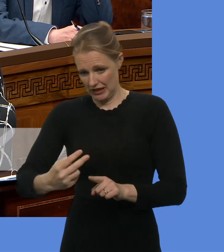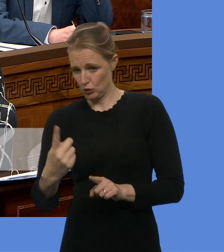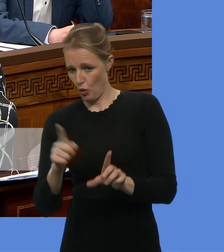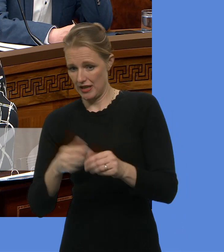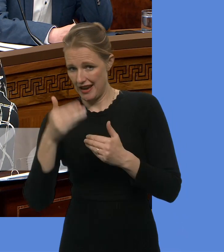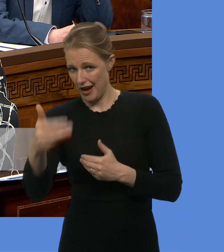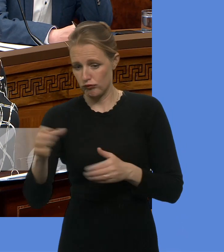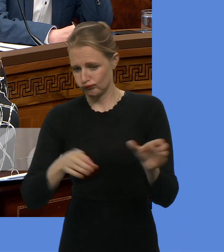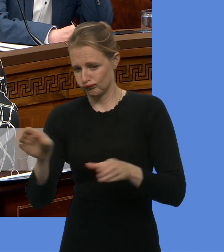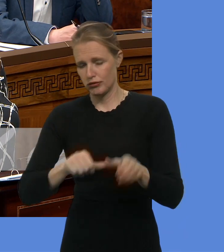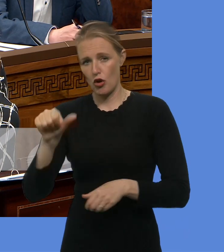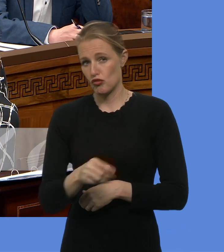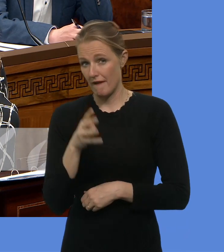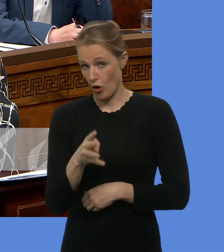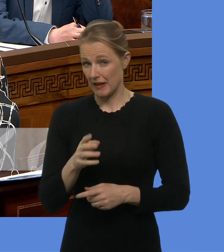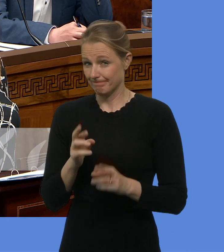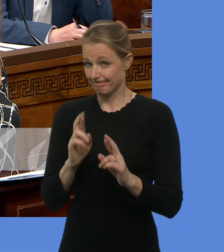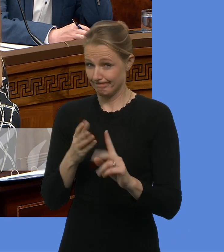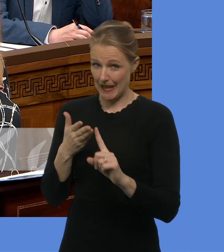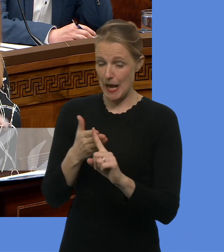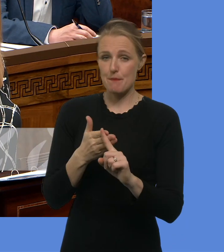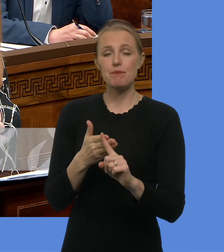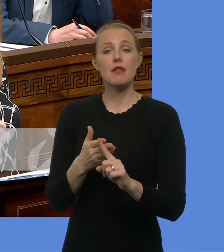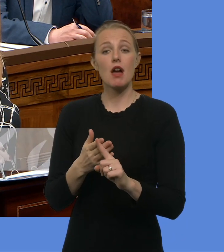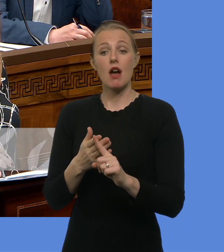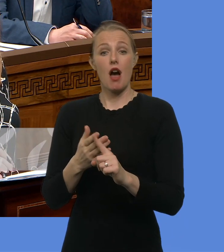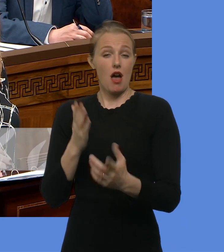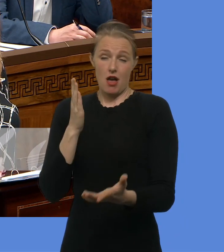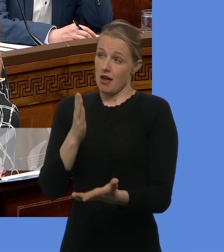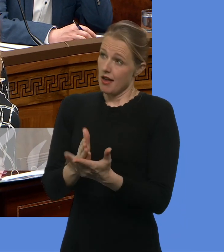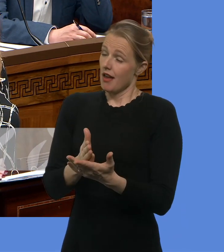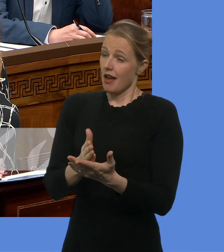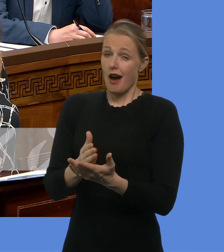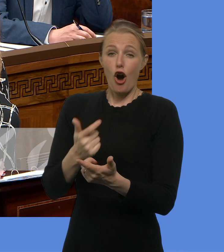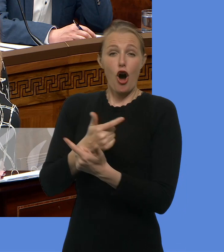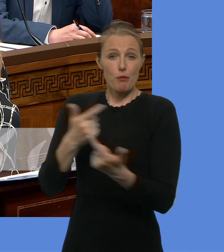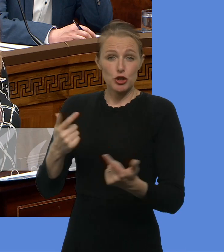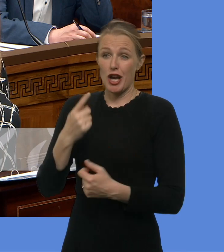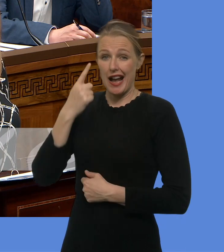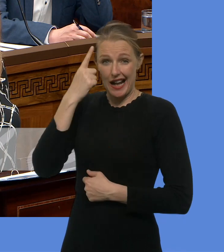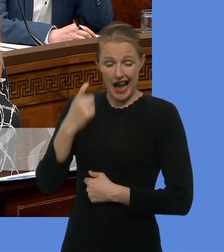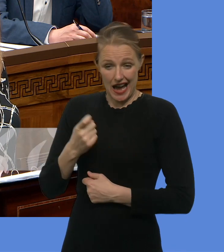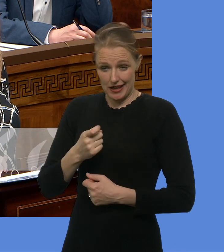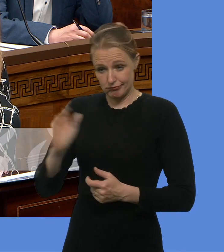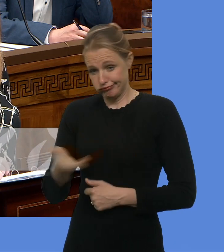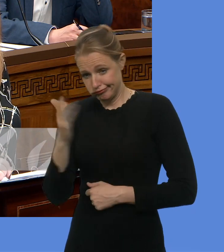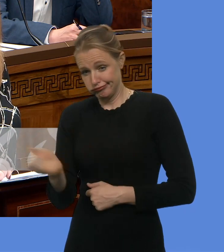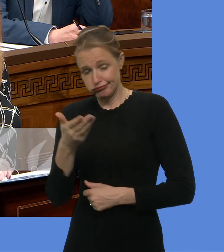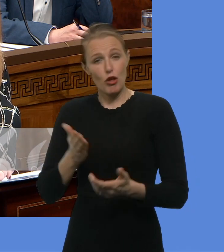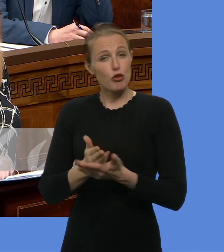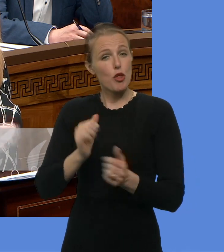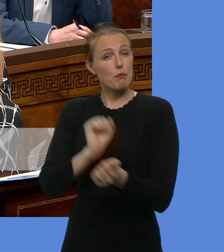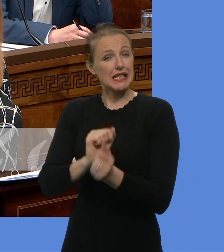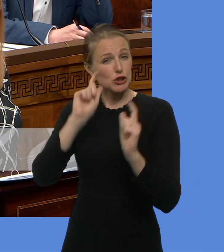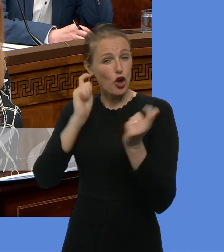year, and that's the intention. The maximum that we can realistically put through the police college, as you will know from your role in the policing